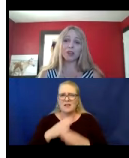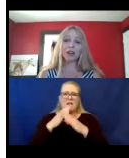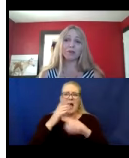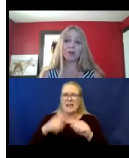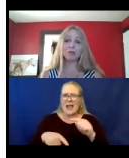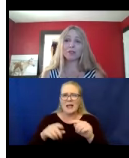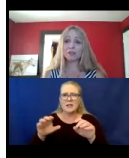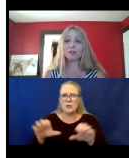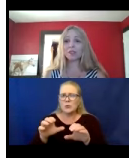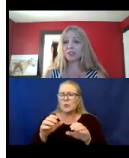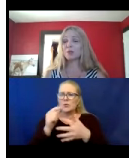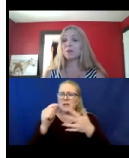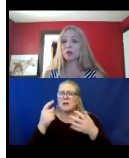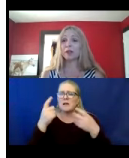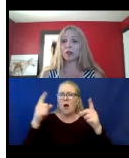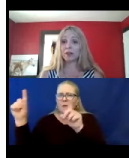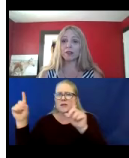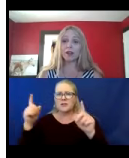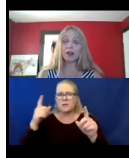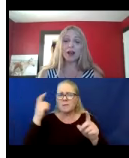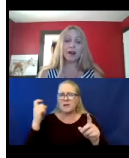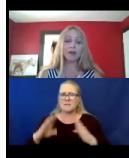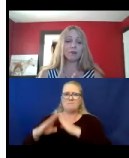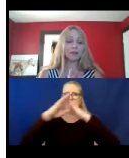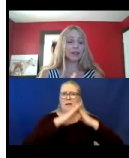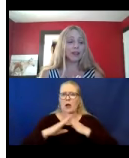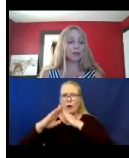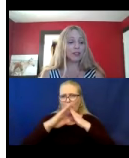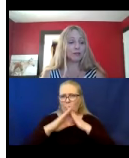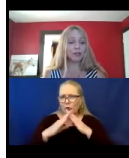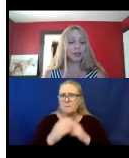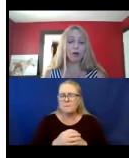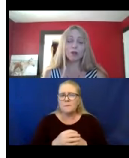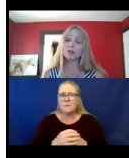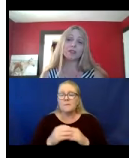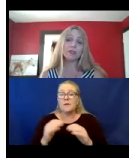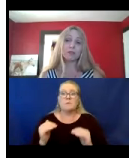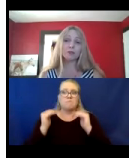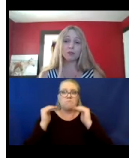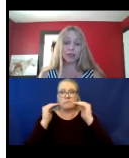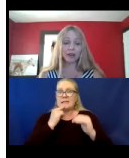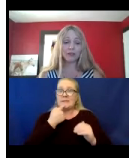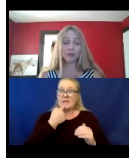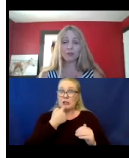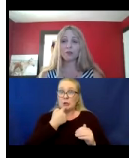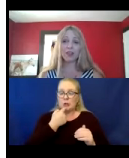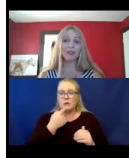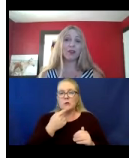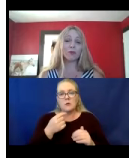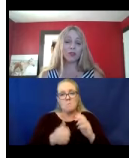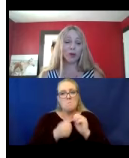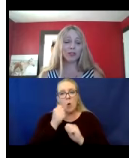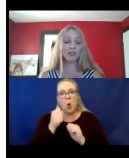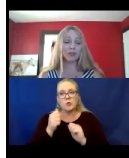do in your life. It's getting to be a bigger barrier. And then with severe, most of the symptoms or a lot of the symptoms, and